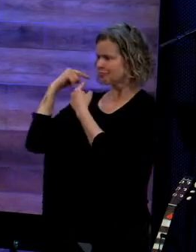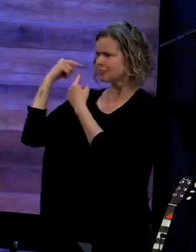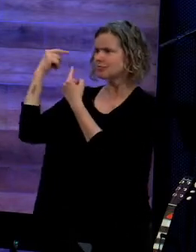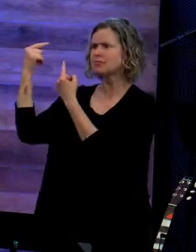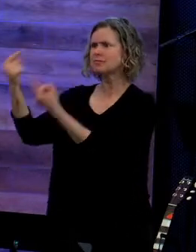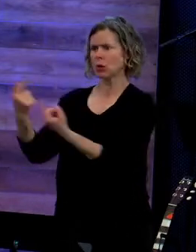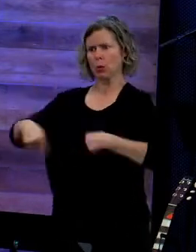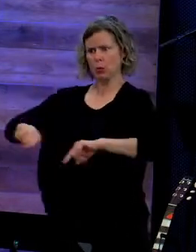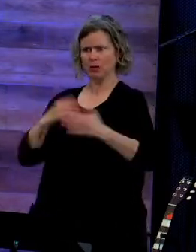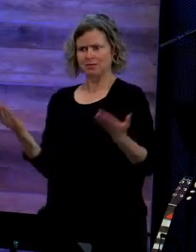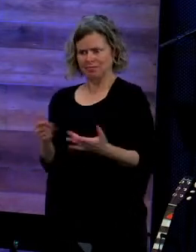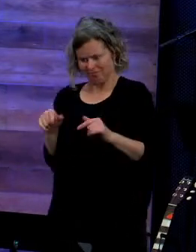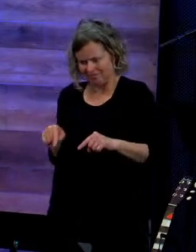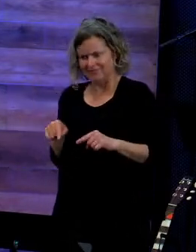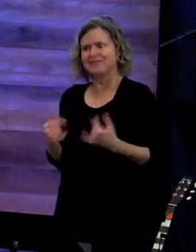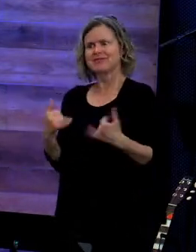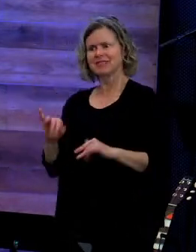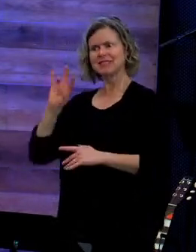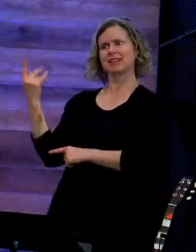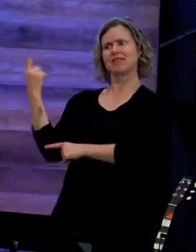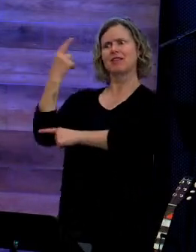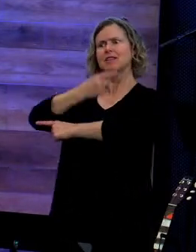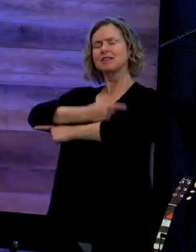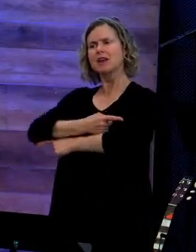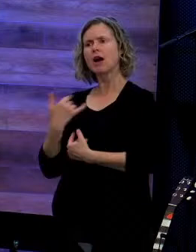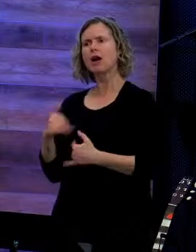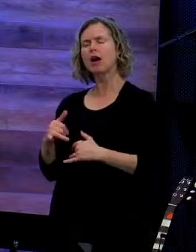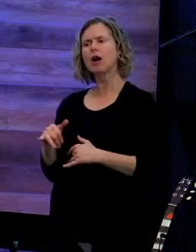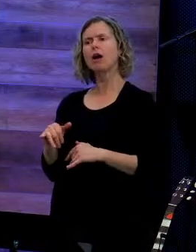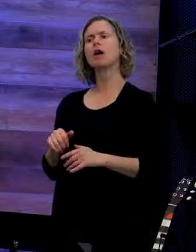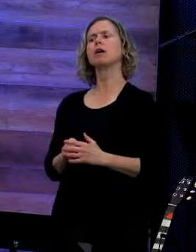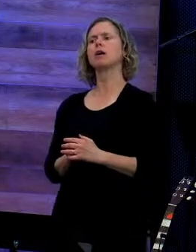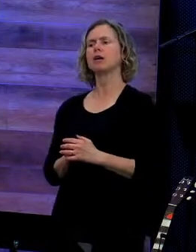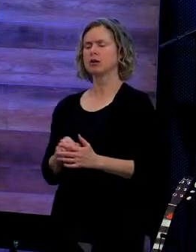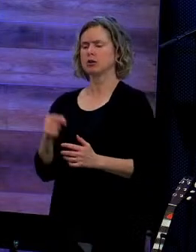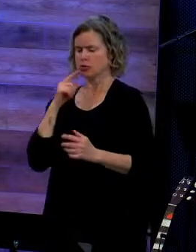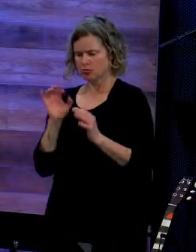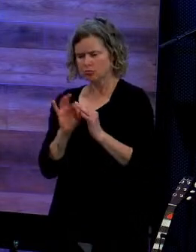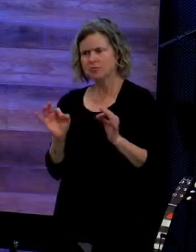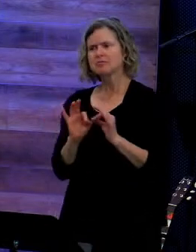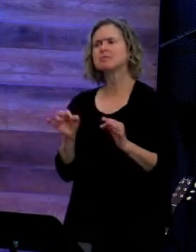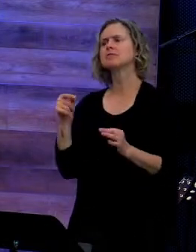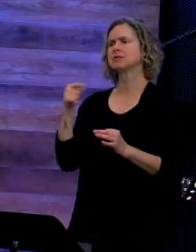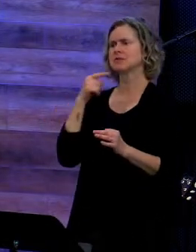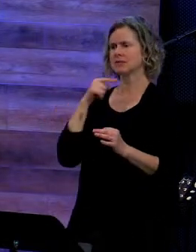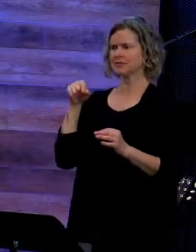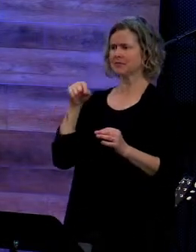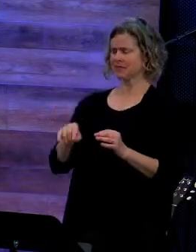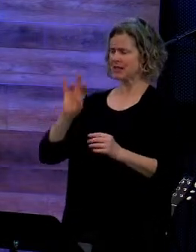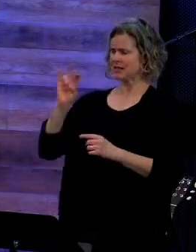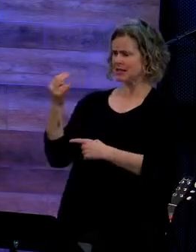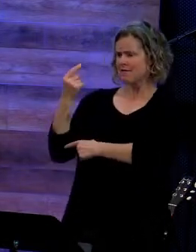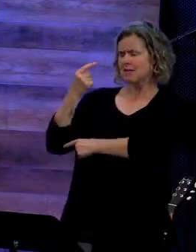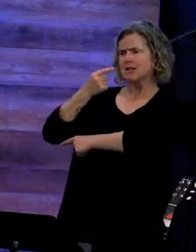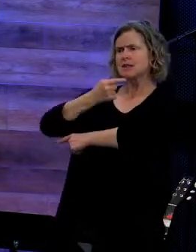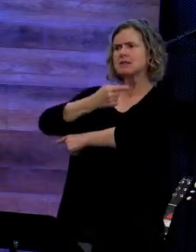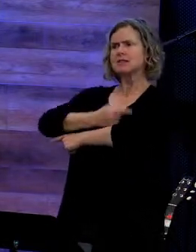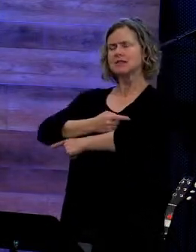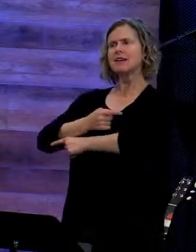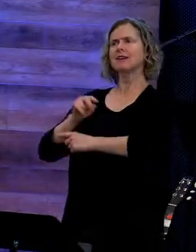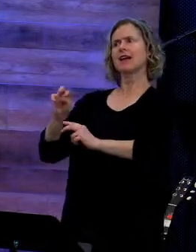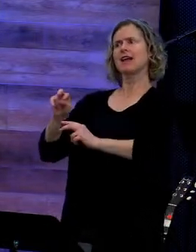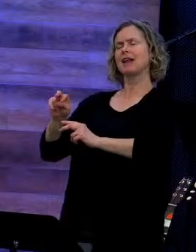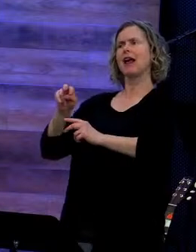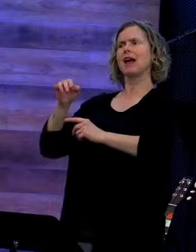described it this way: the seventh day is blessed and established as the part of time that assures fruitfulness, future